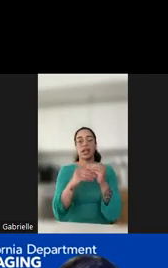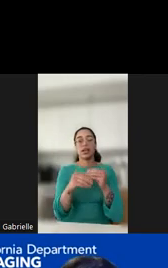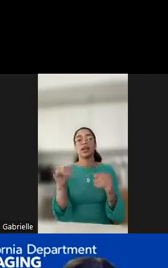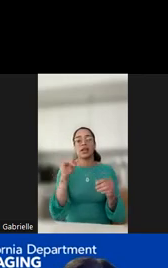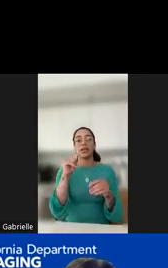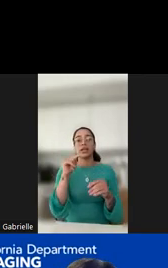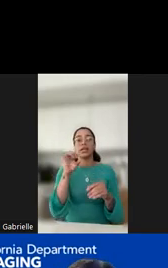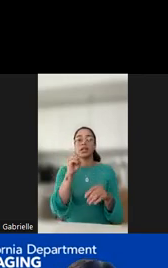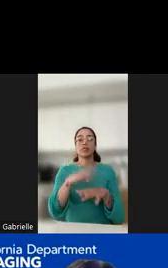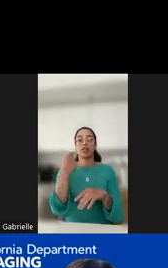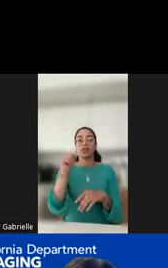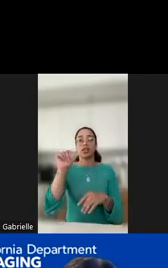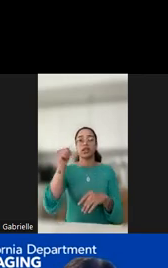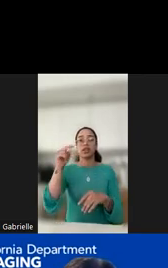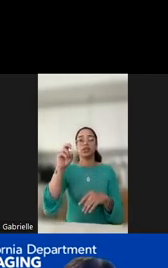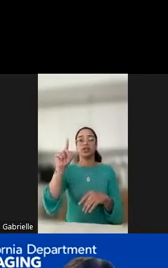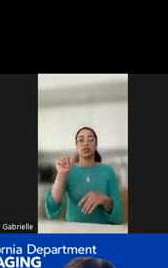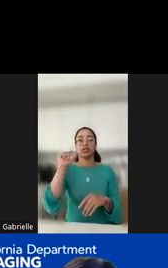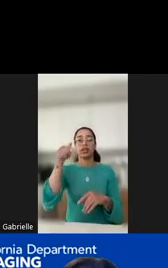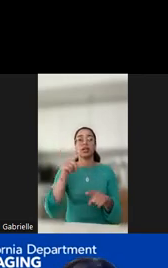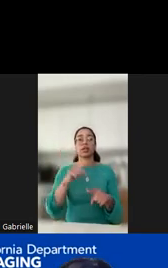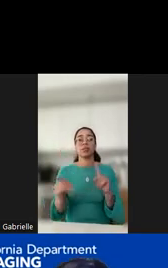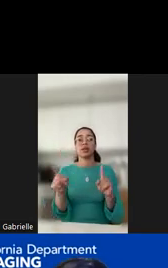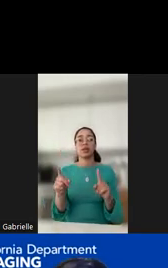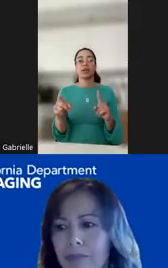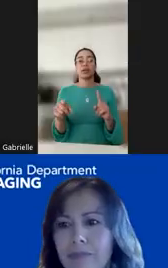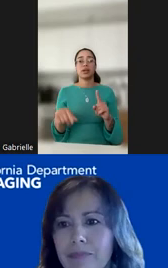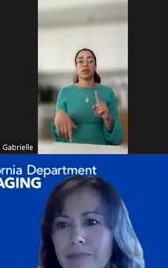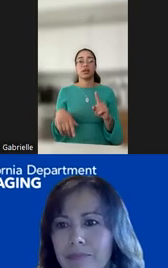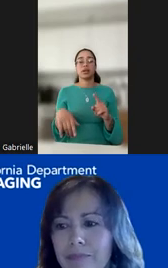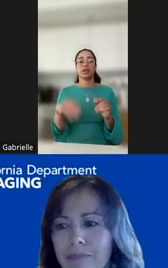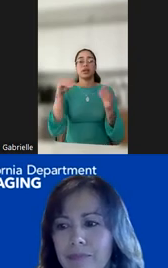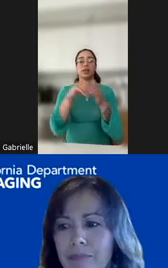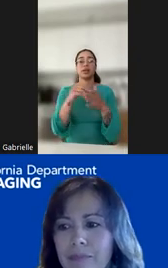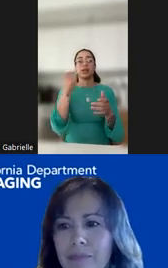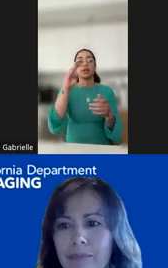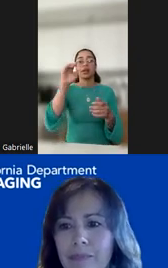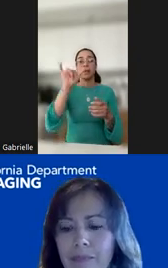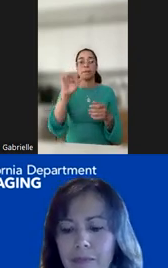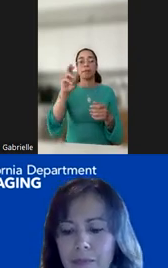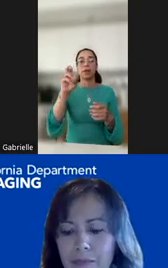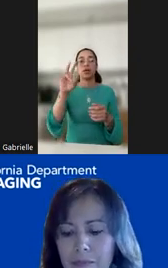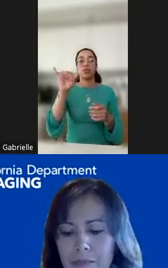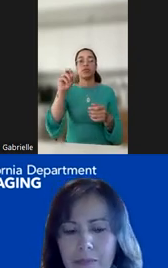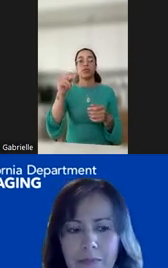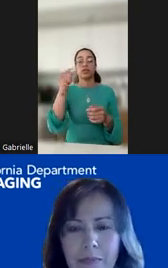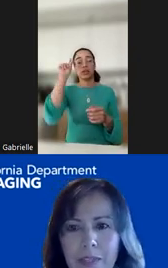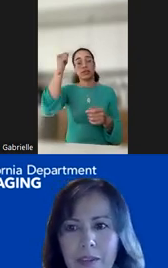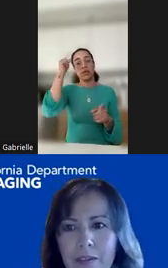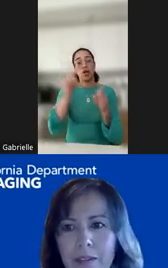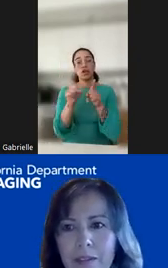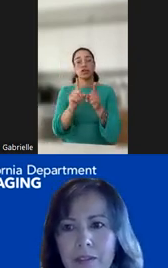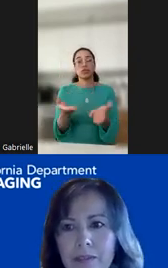agenda later and we will be talking about it more in depth. But in the May revision, the governor also proposed $50